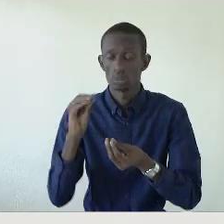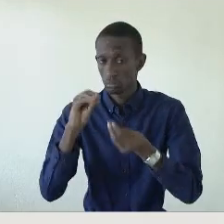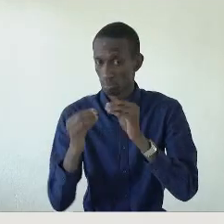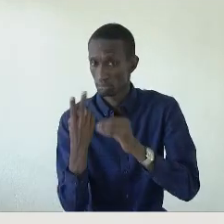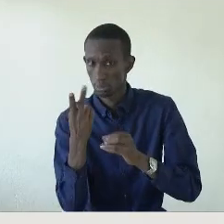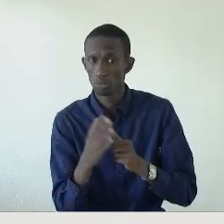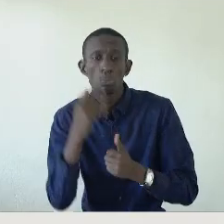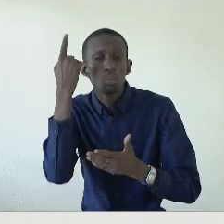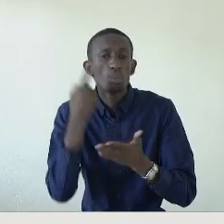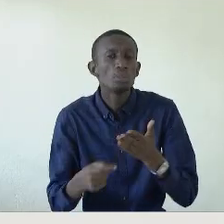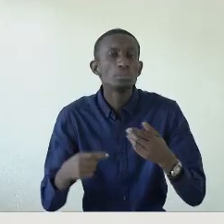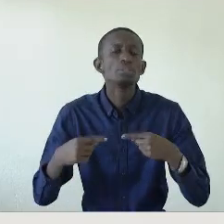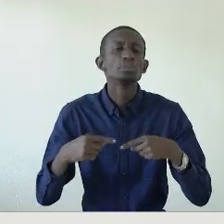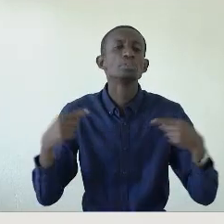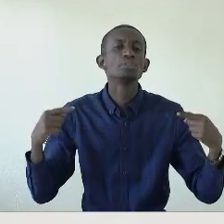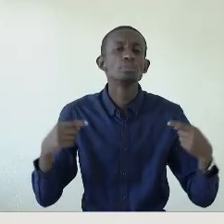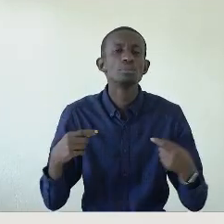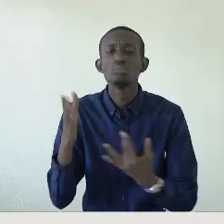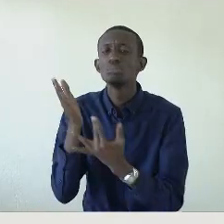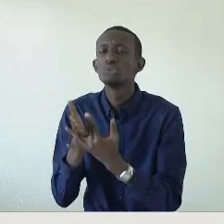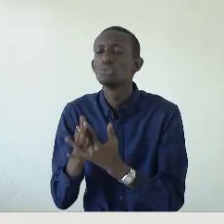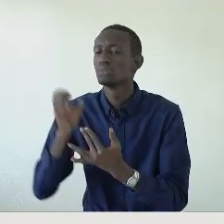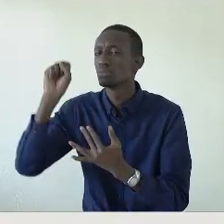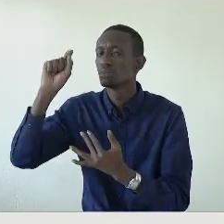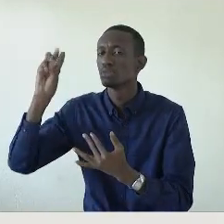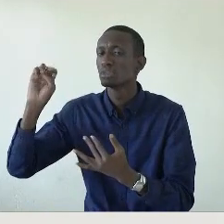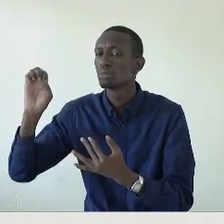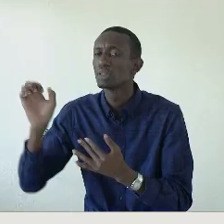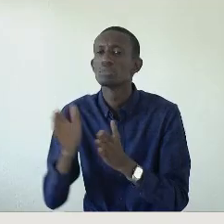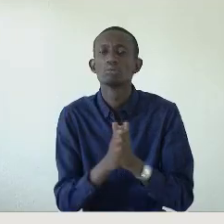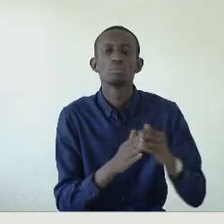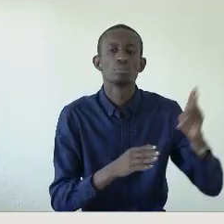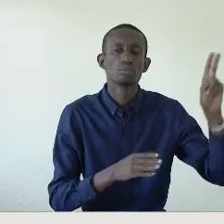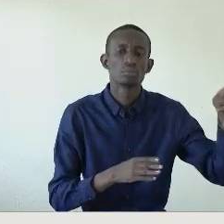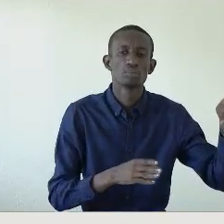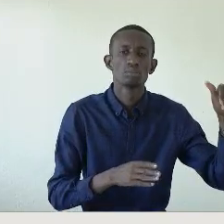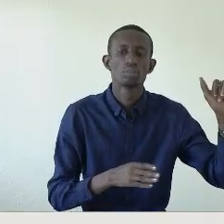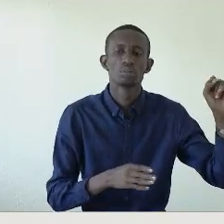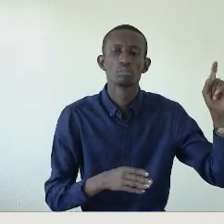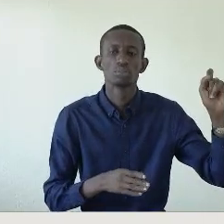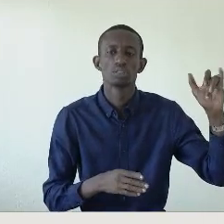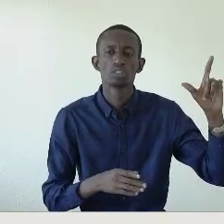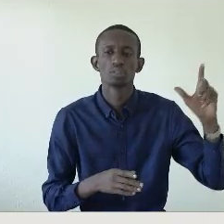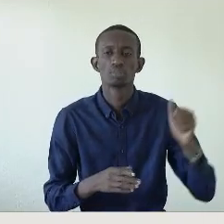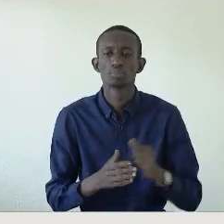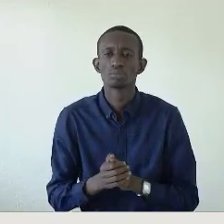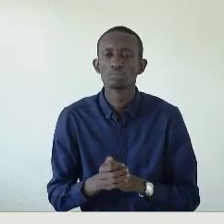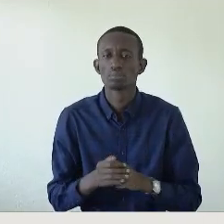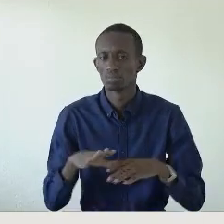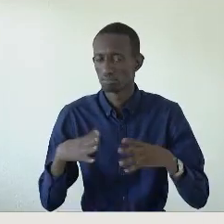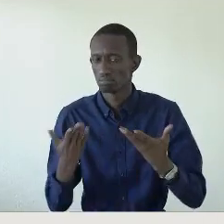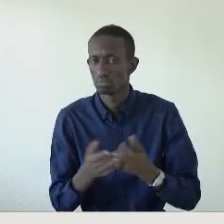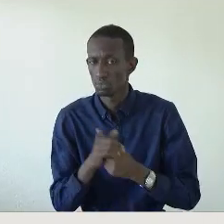2, what is the difference between stamen and pistil of the flower? Question number